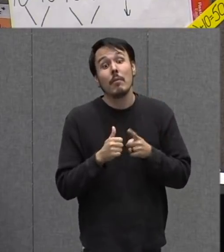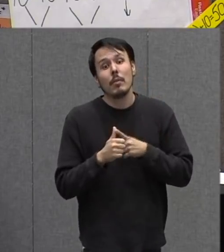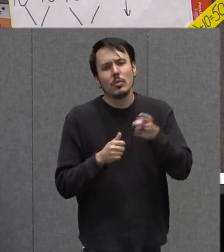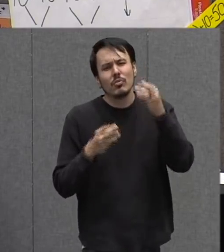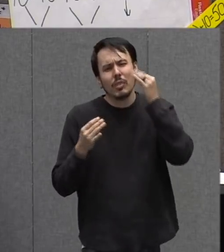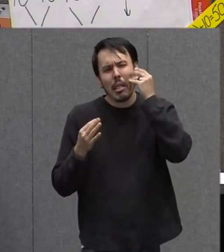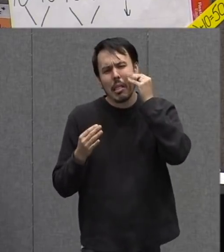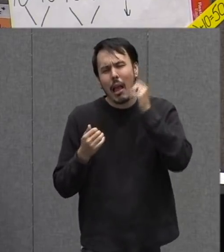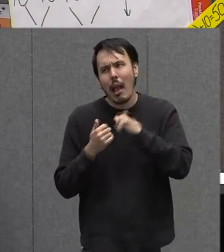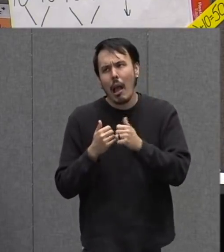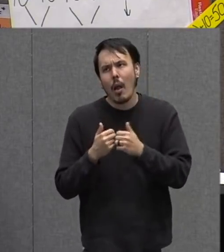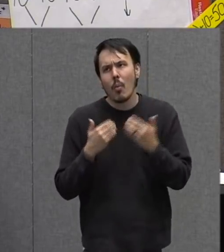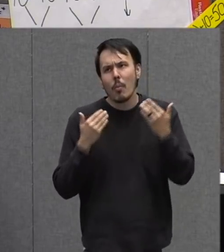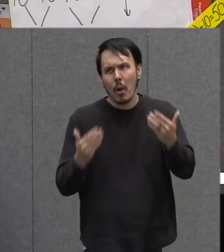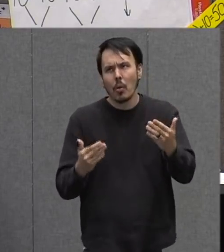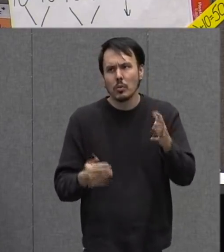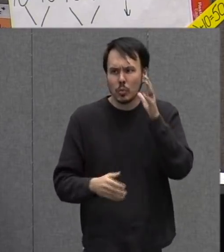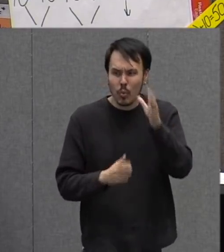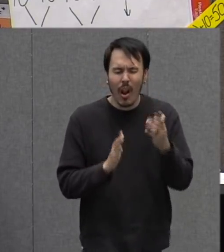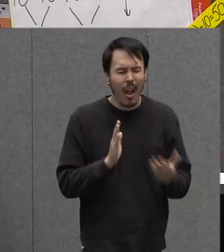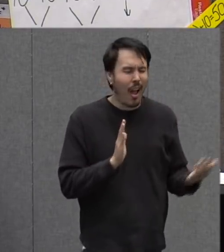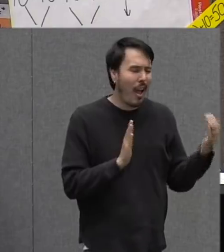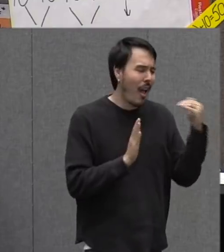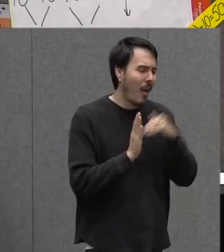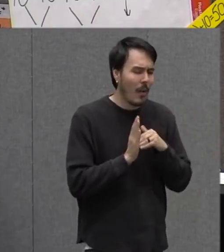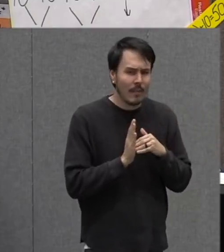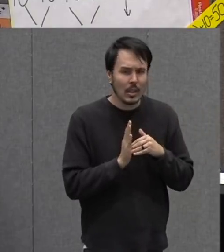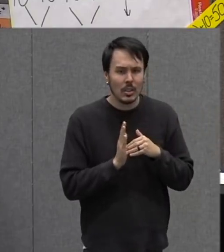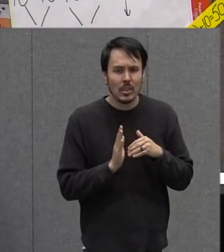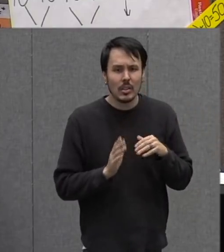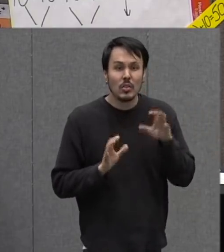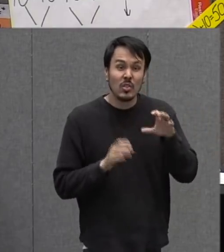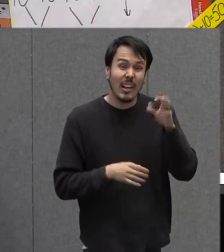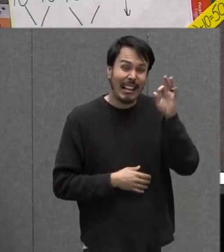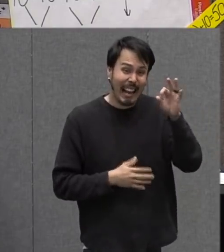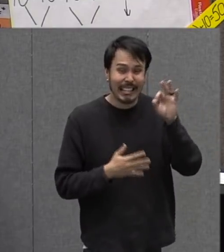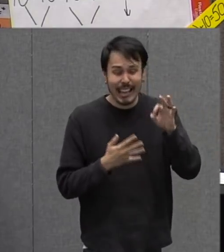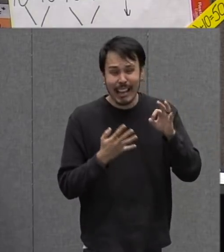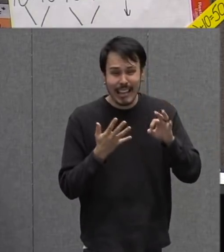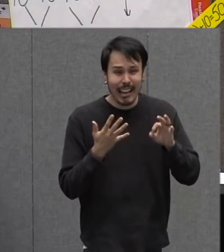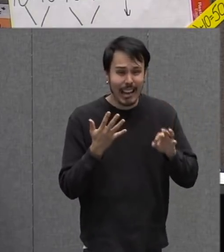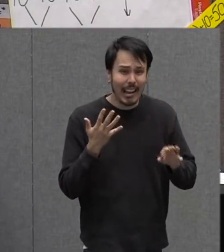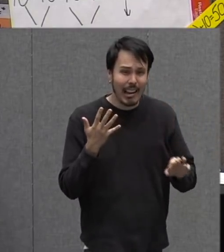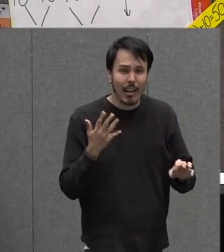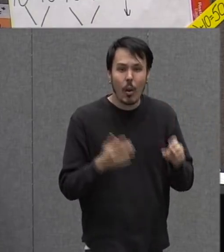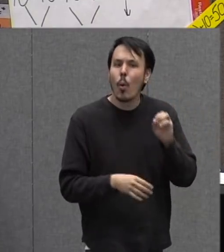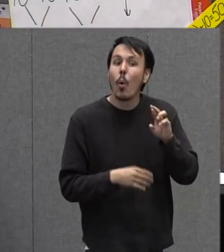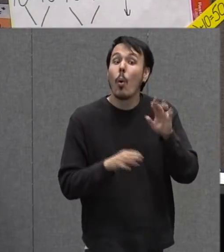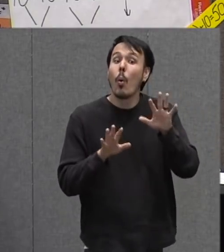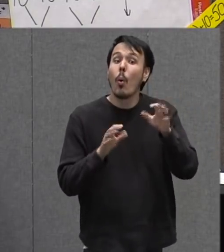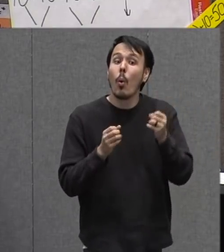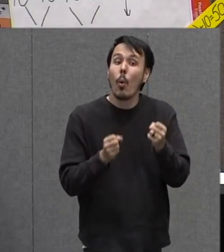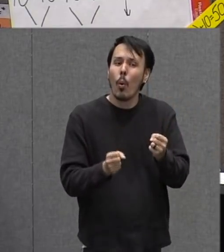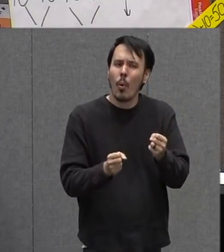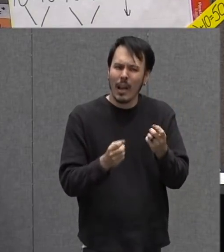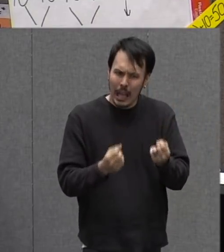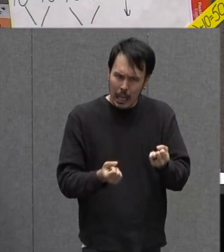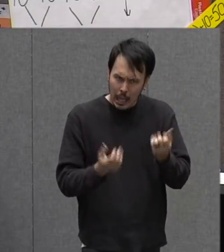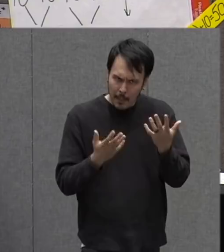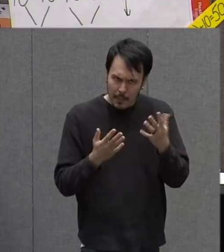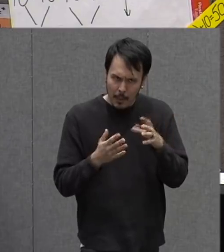Would I start all over again and do my 19, 19, and 19? Or wait, how many